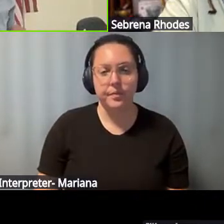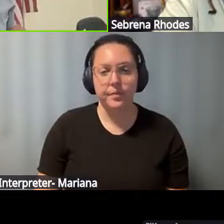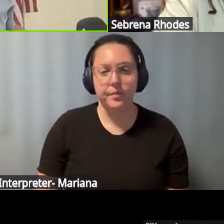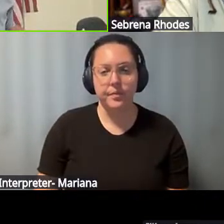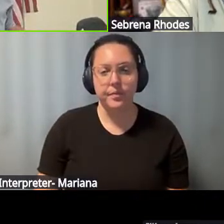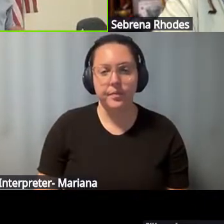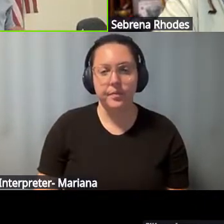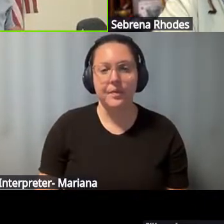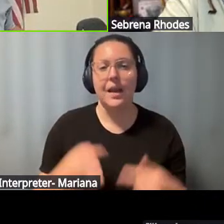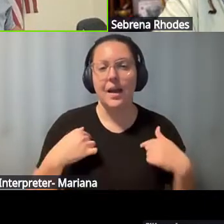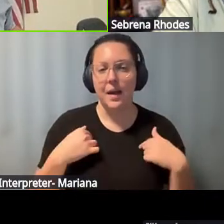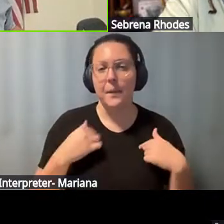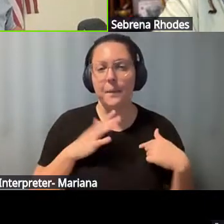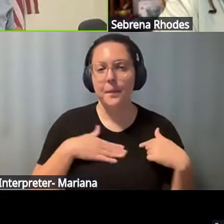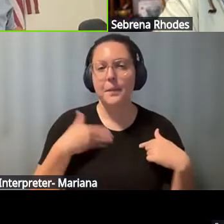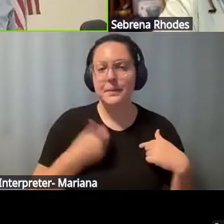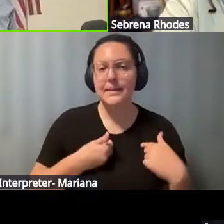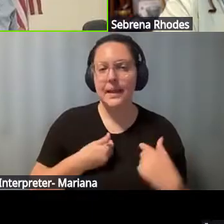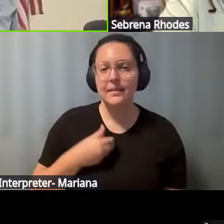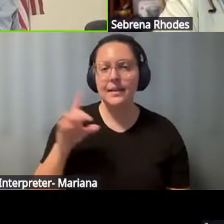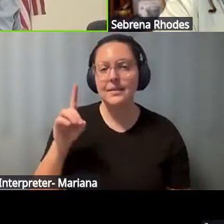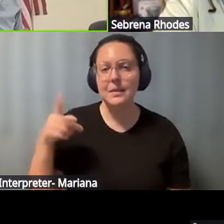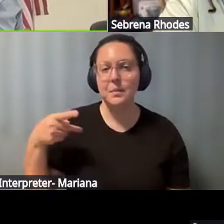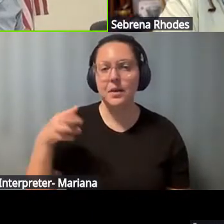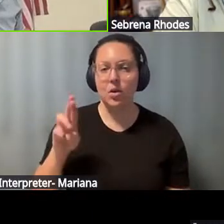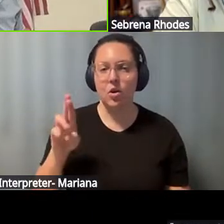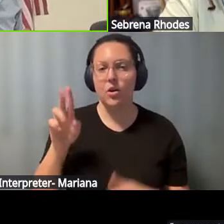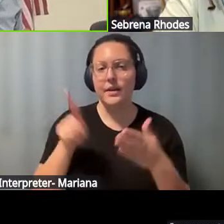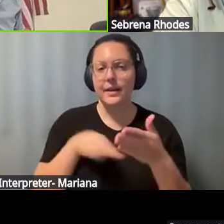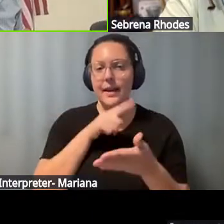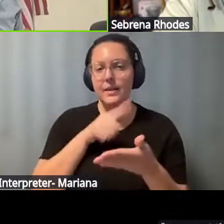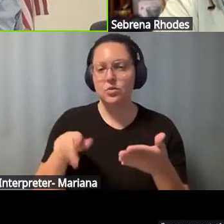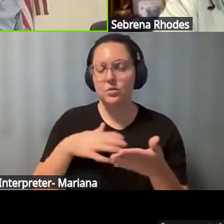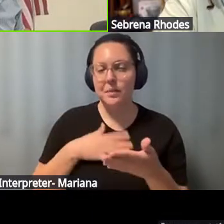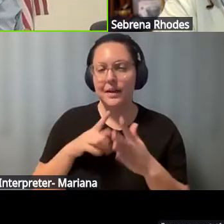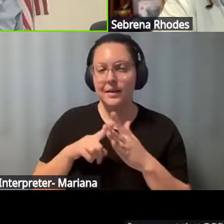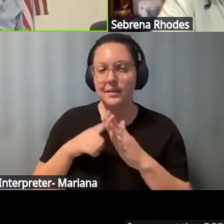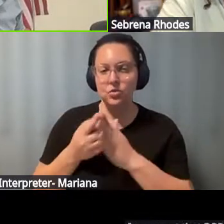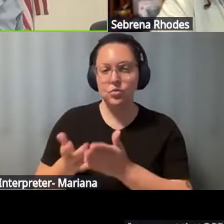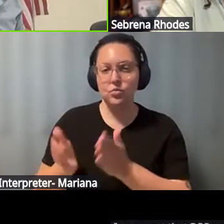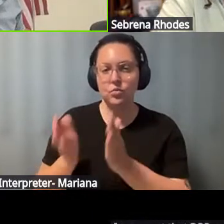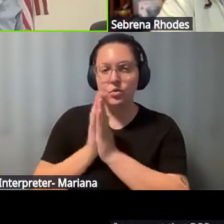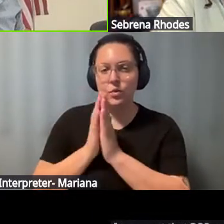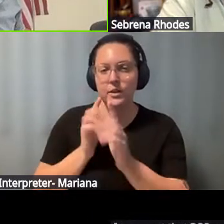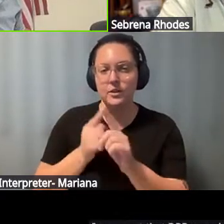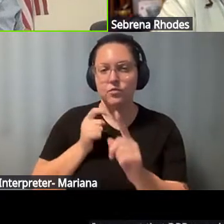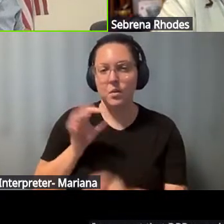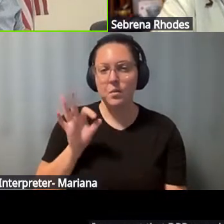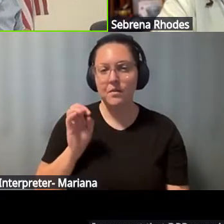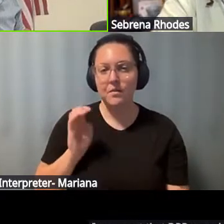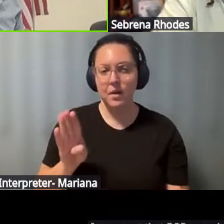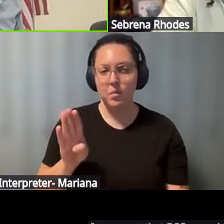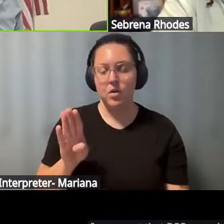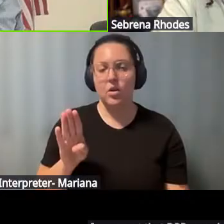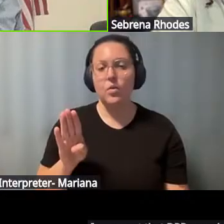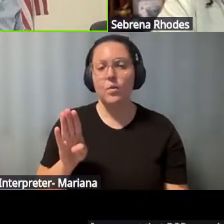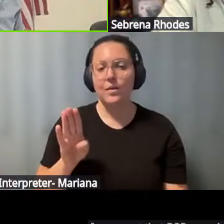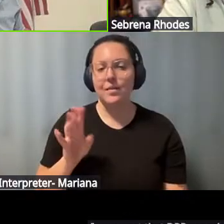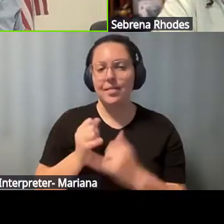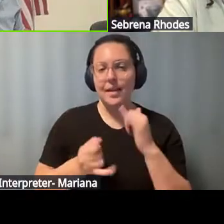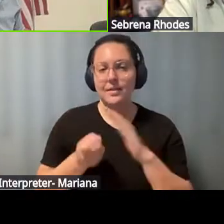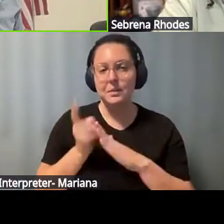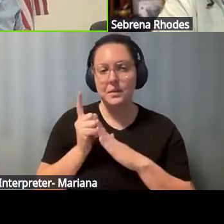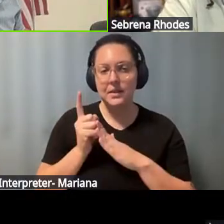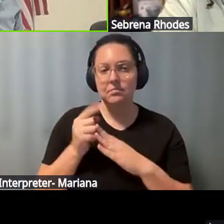I am upset that DPR canceled my initial request from February, last minute.